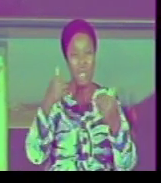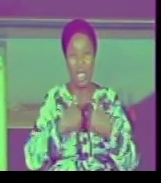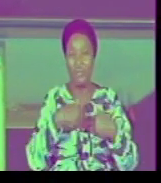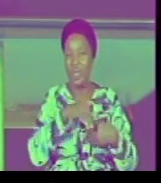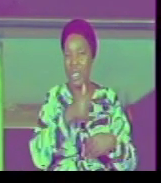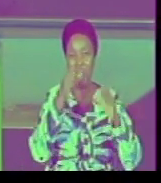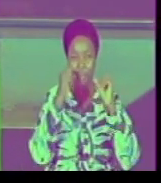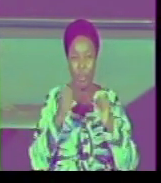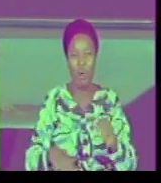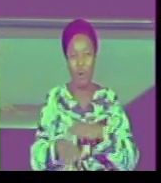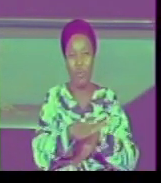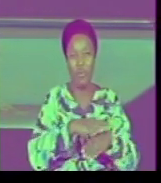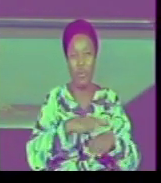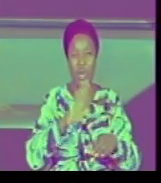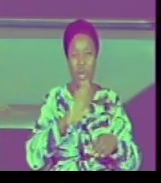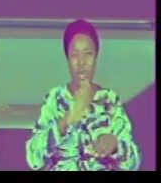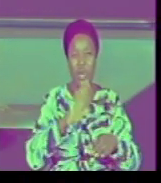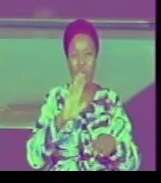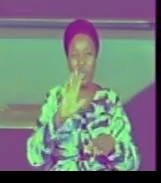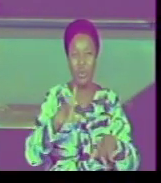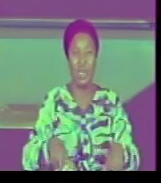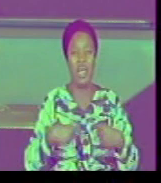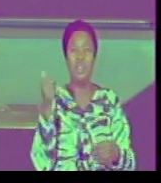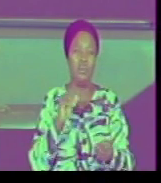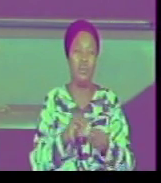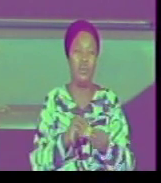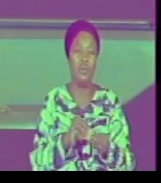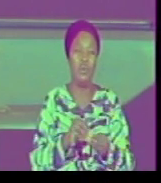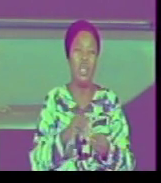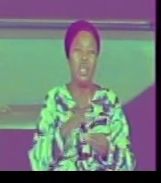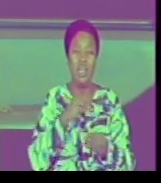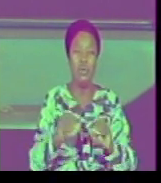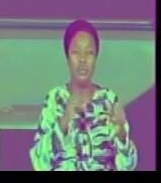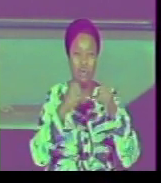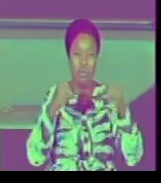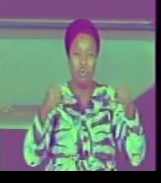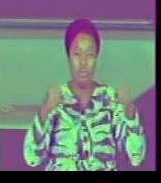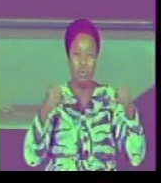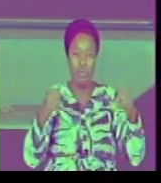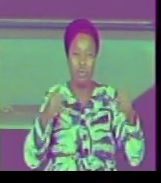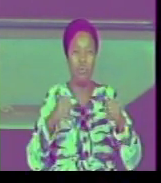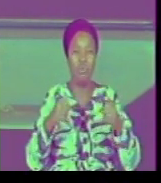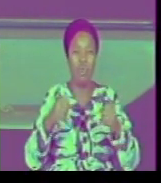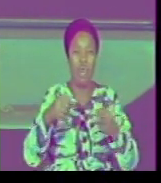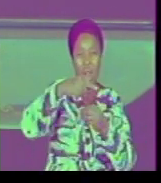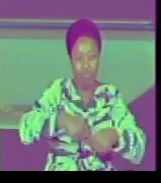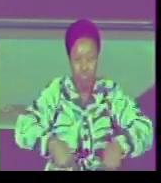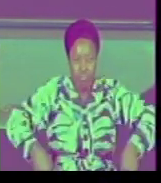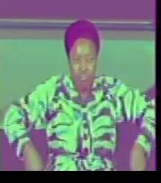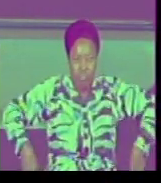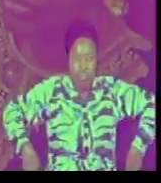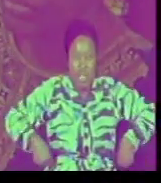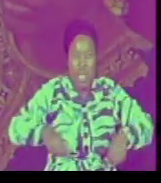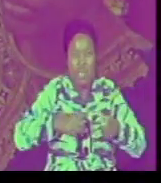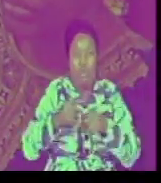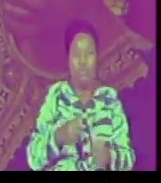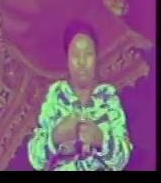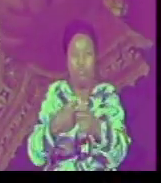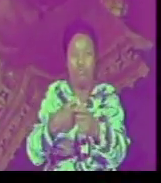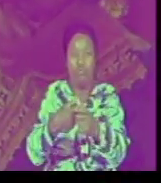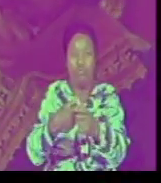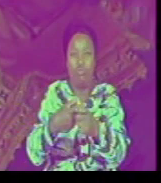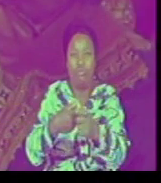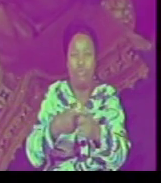life. They tie the rope around your waist. You want to move on, they drag your back. That rope is shattered.